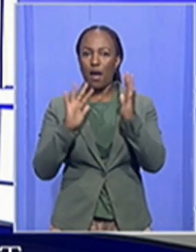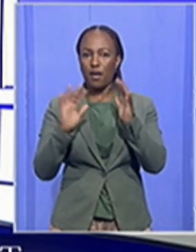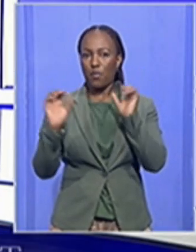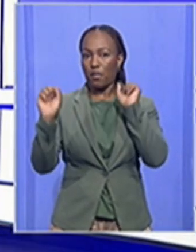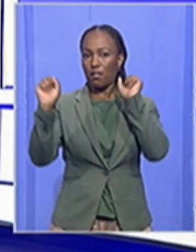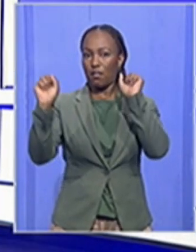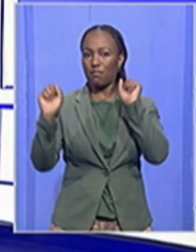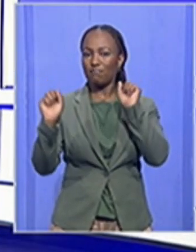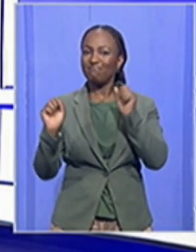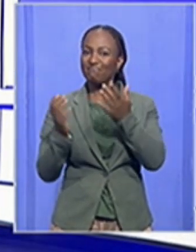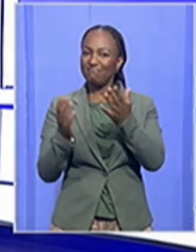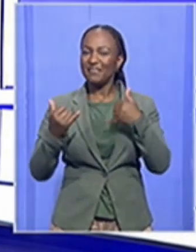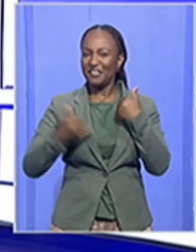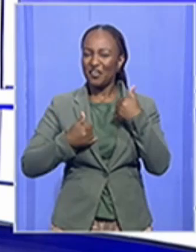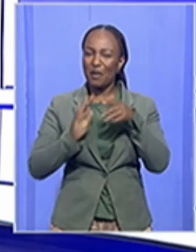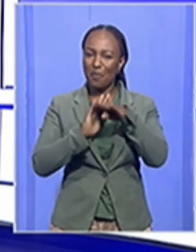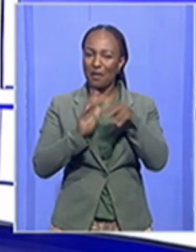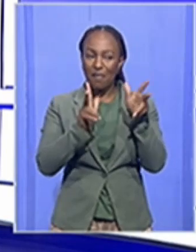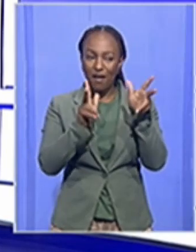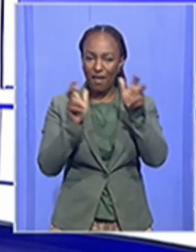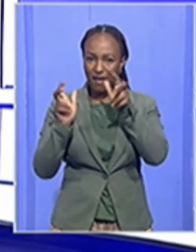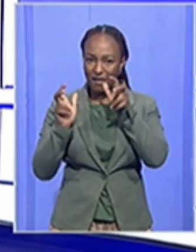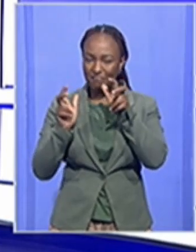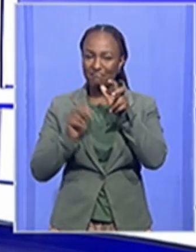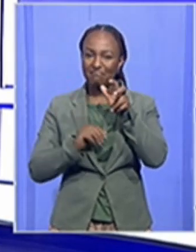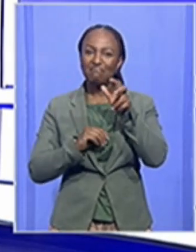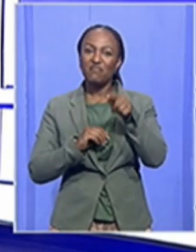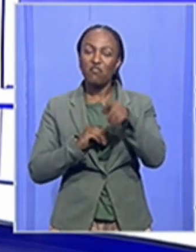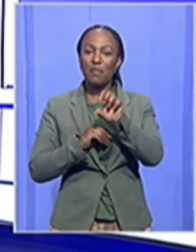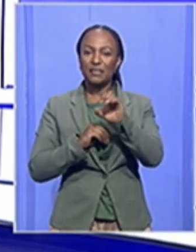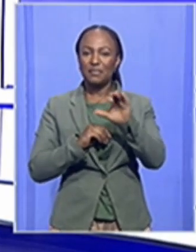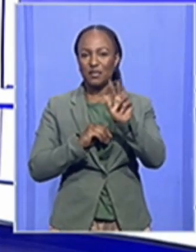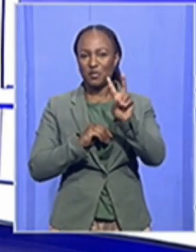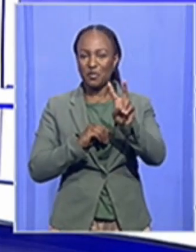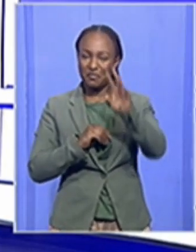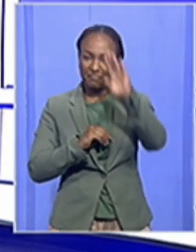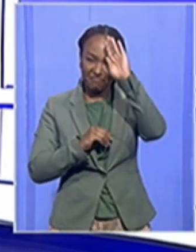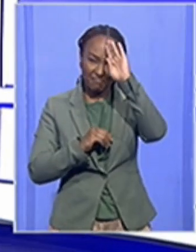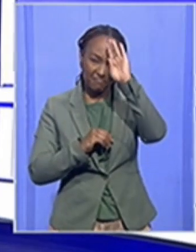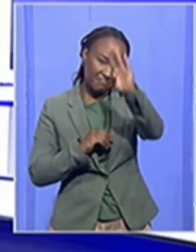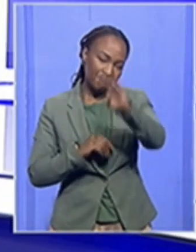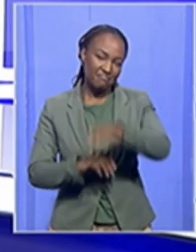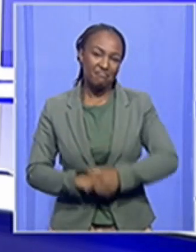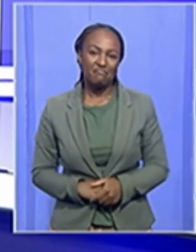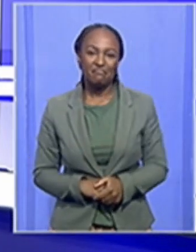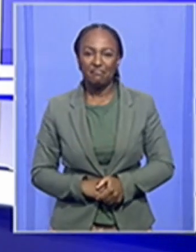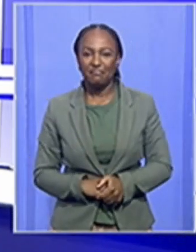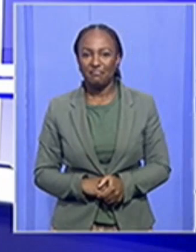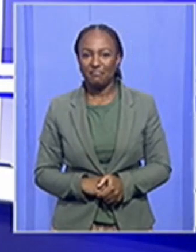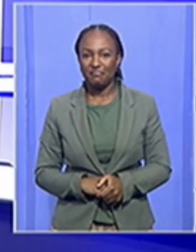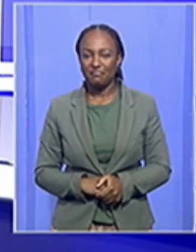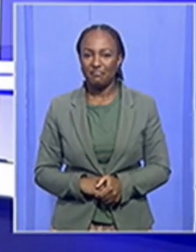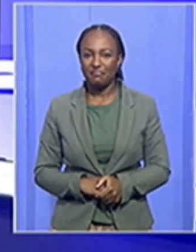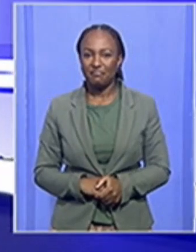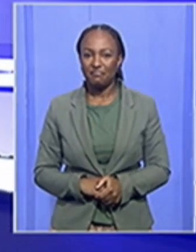bose tšwelampele go ipsina ka malokoloko a mananeo go SABC 2 gabotse.